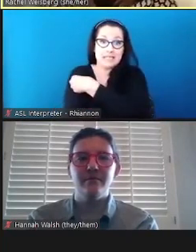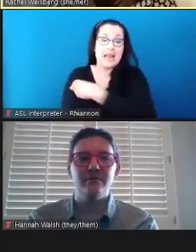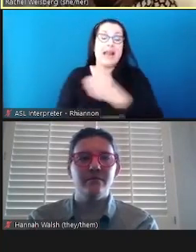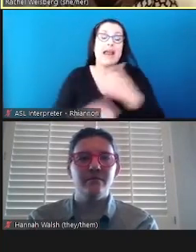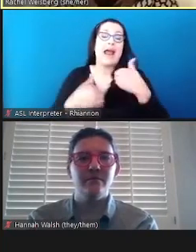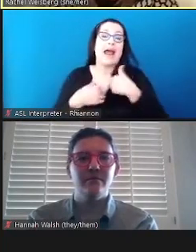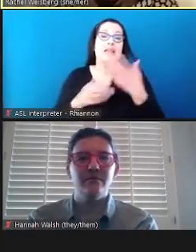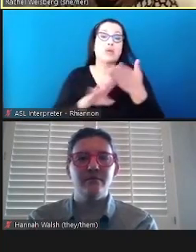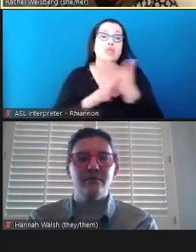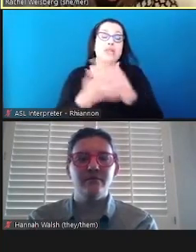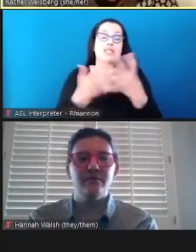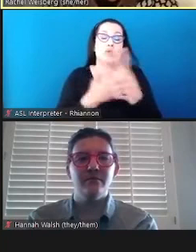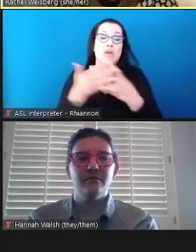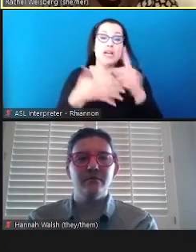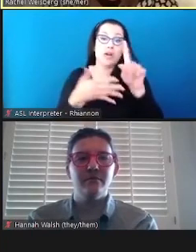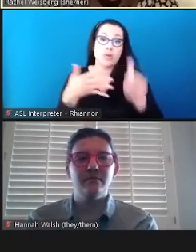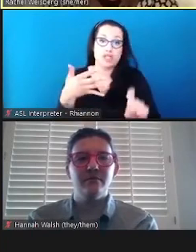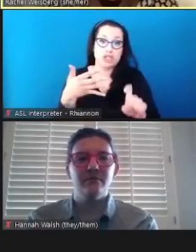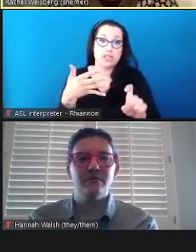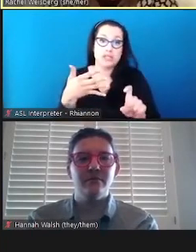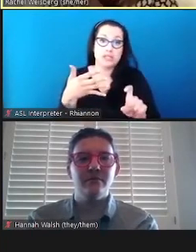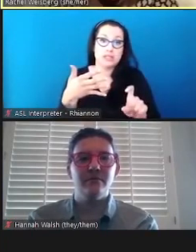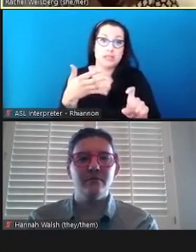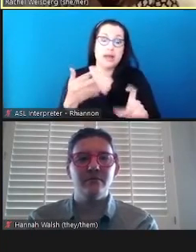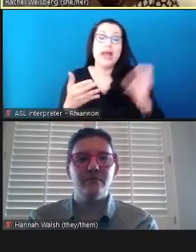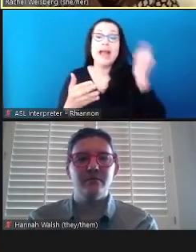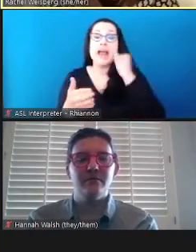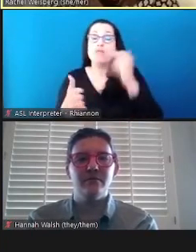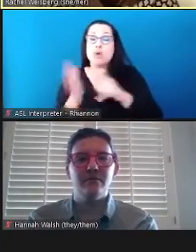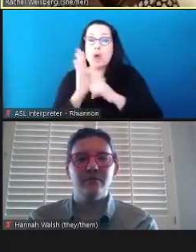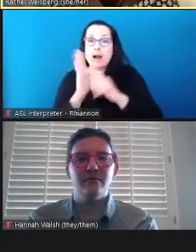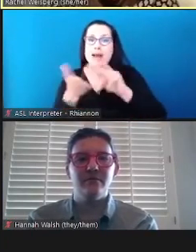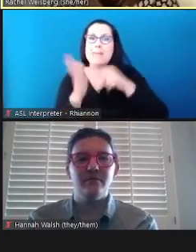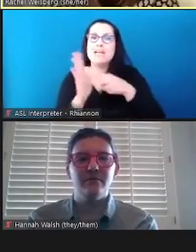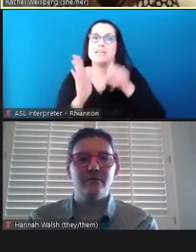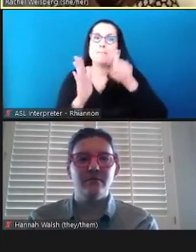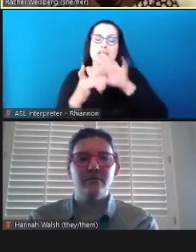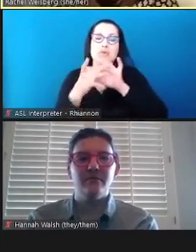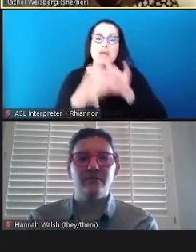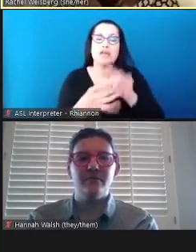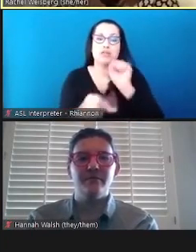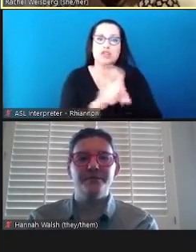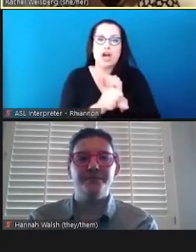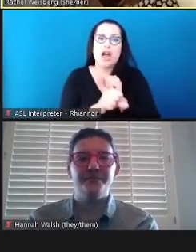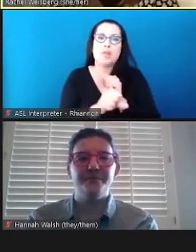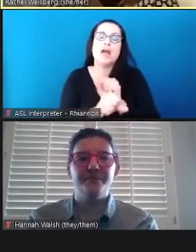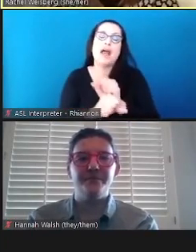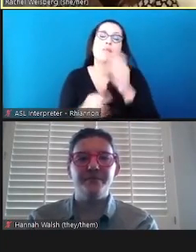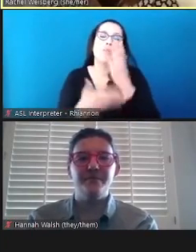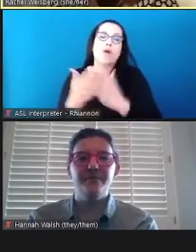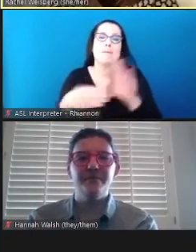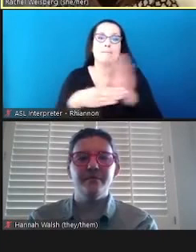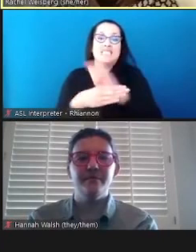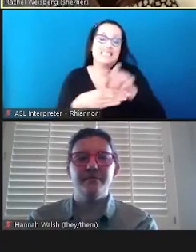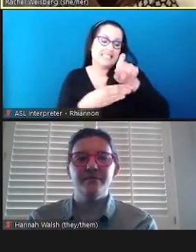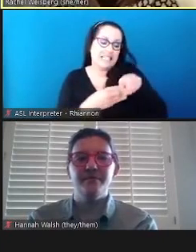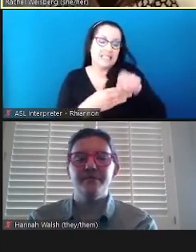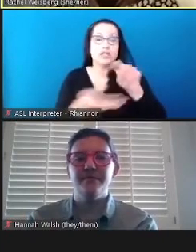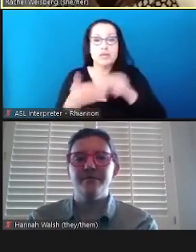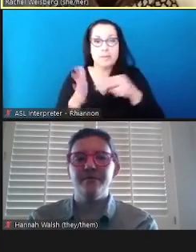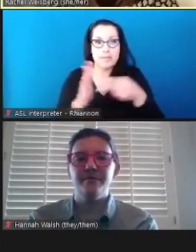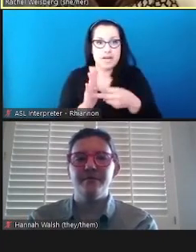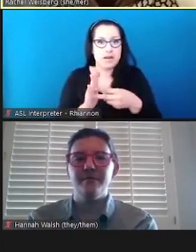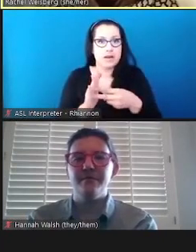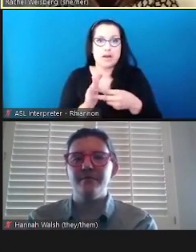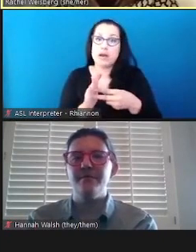if they're required, then it has to be job-related and consistent with business necessity. So meaning that there has to be a